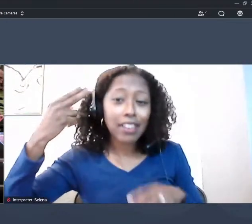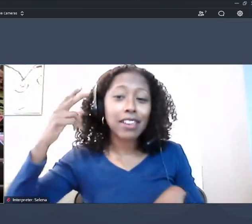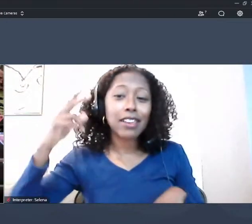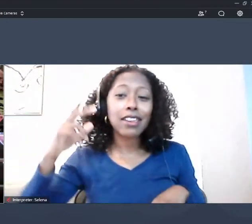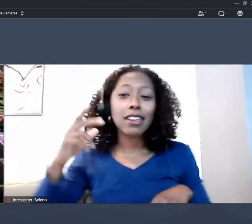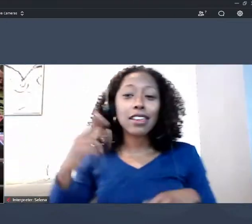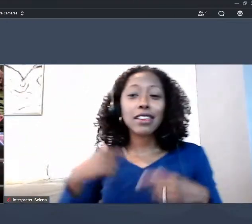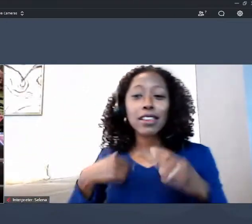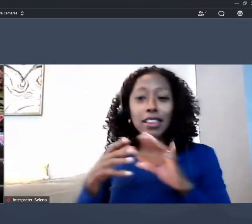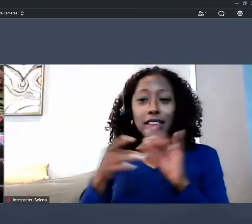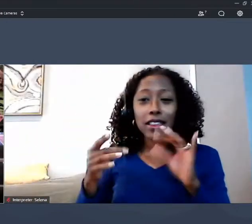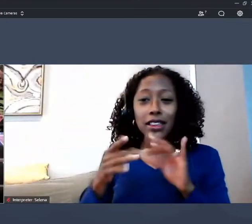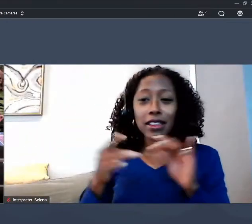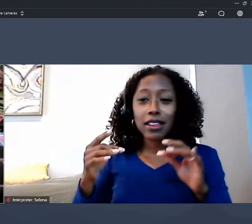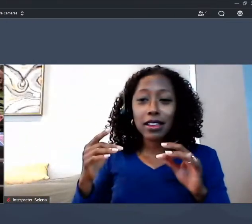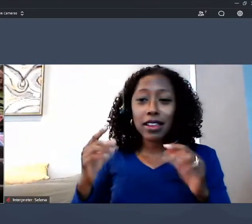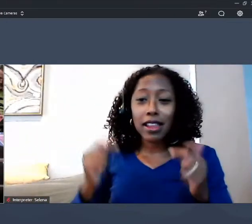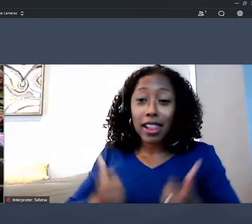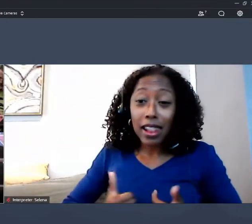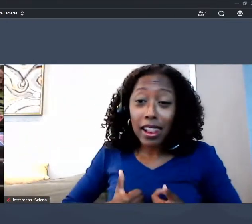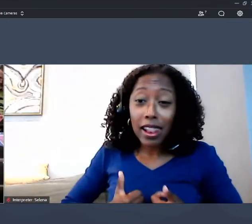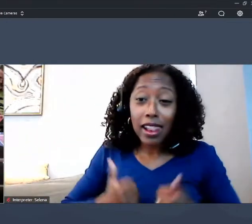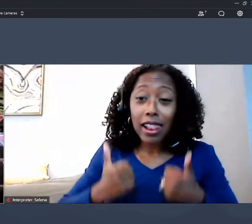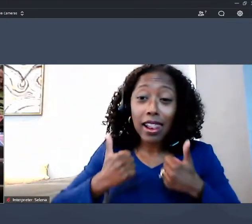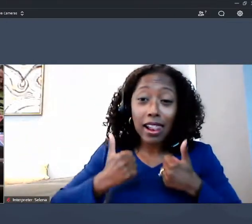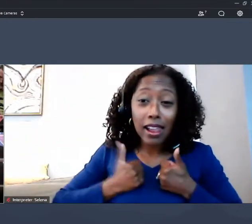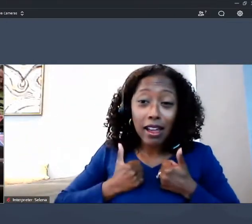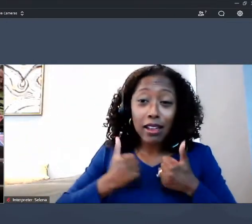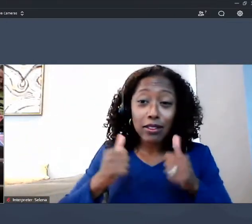Life can never be